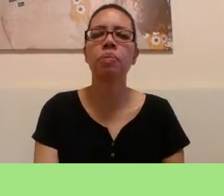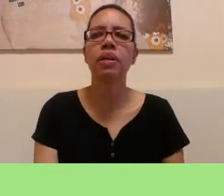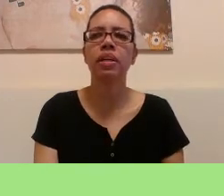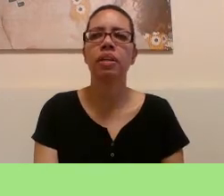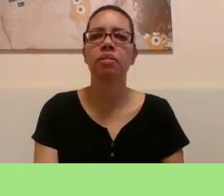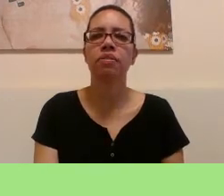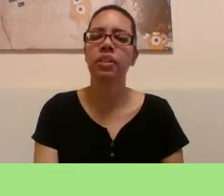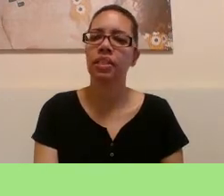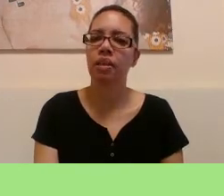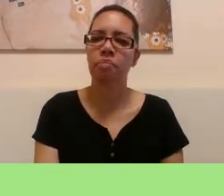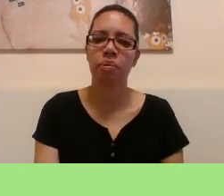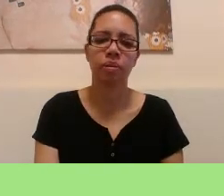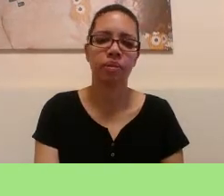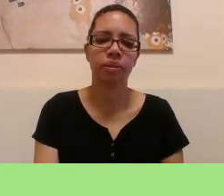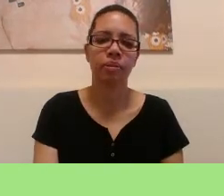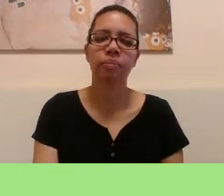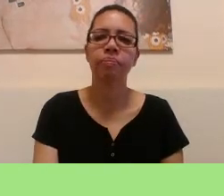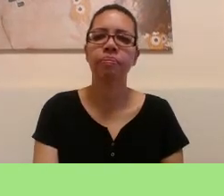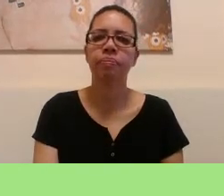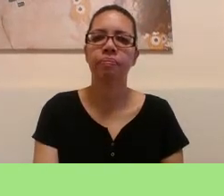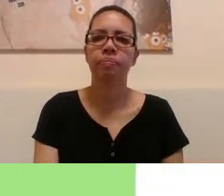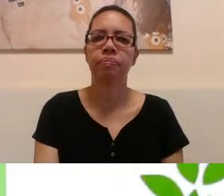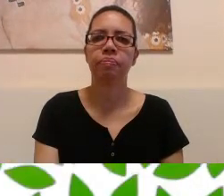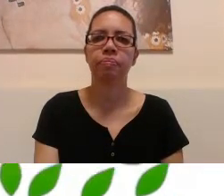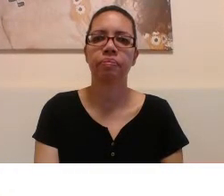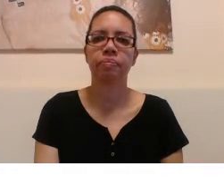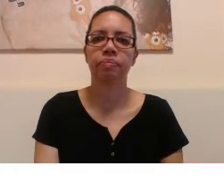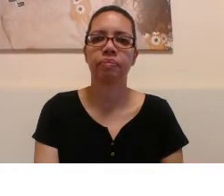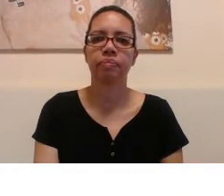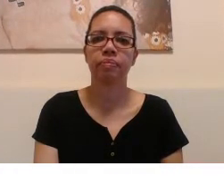Brown Superhero, for example.